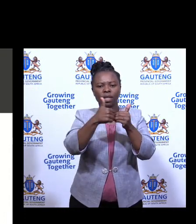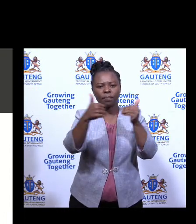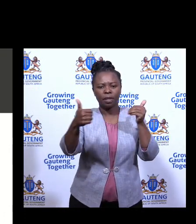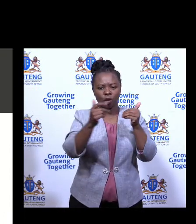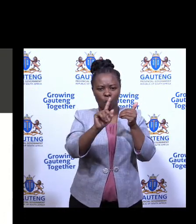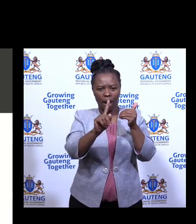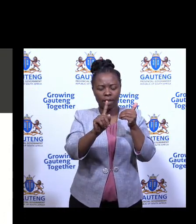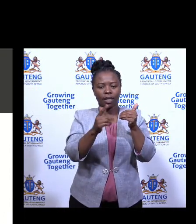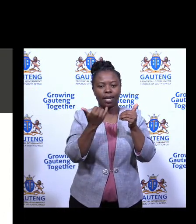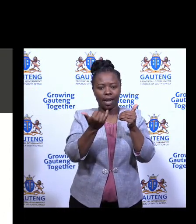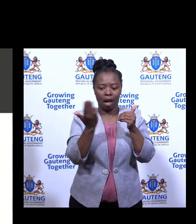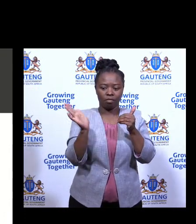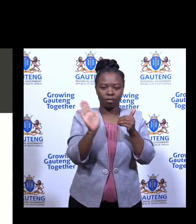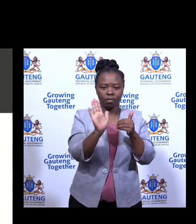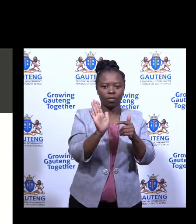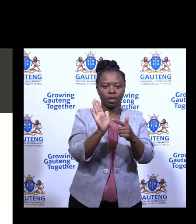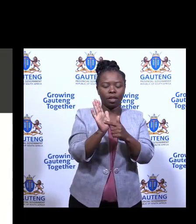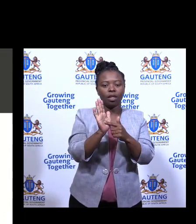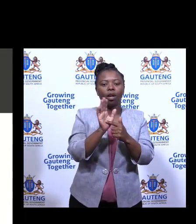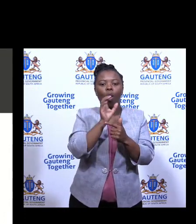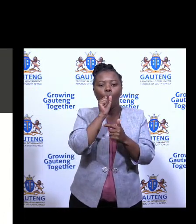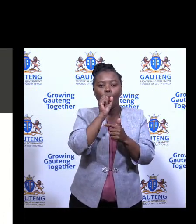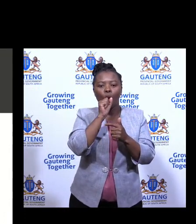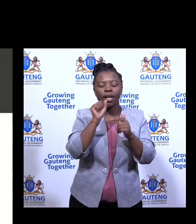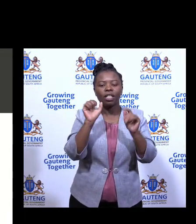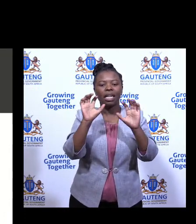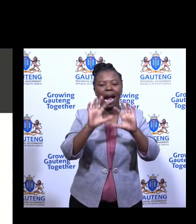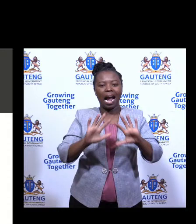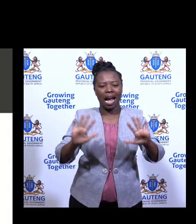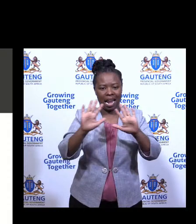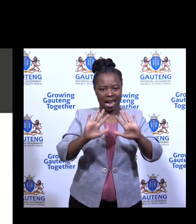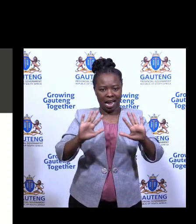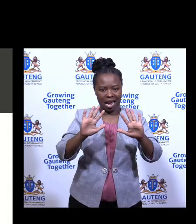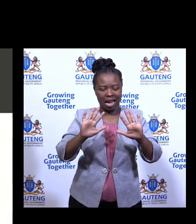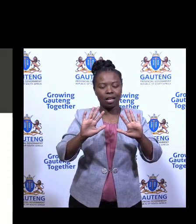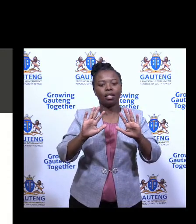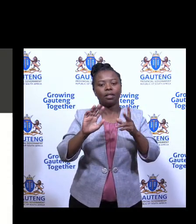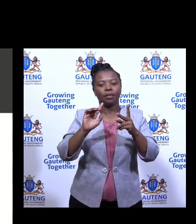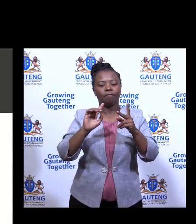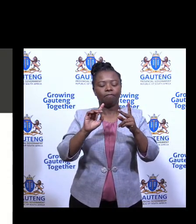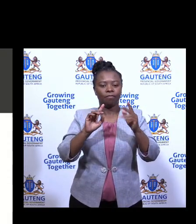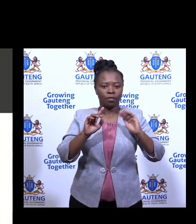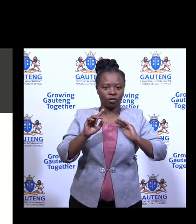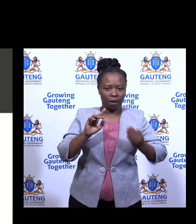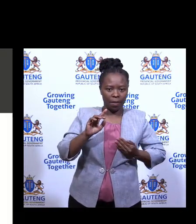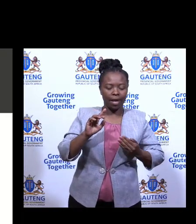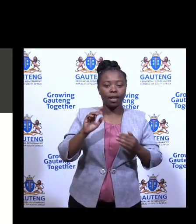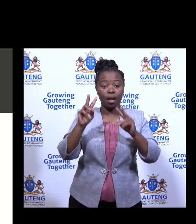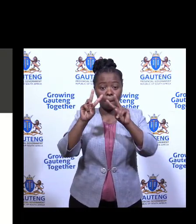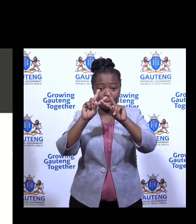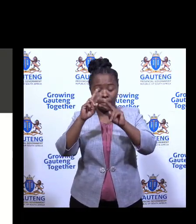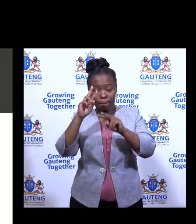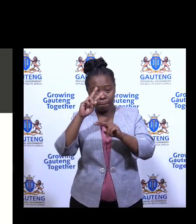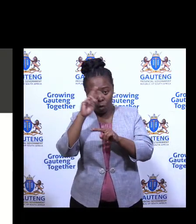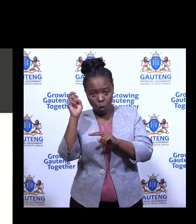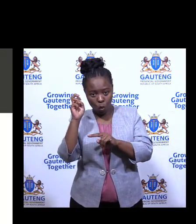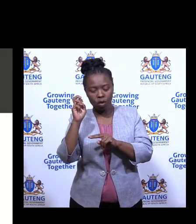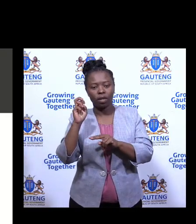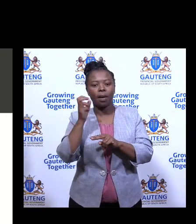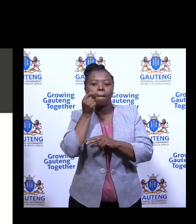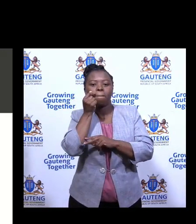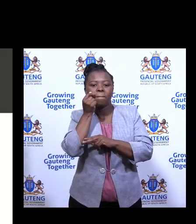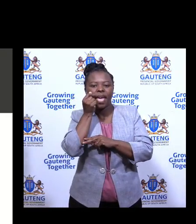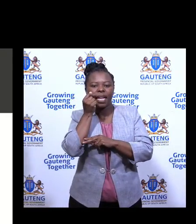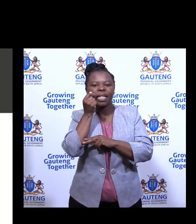we've highlighted again the same orange color showing females, the blue color showing males, showing you that disproportional,